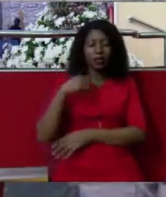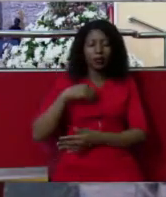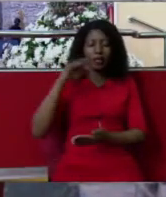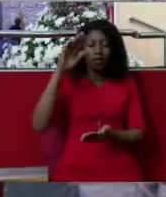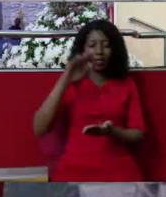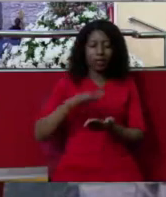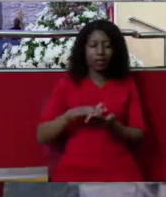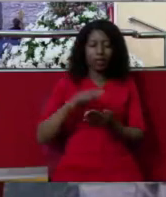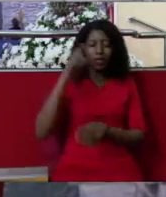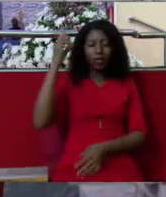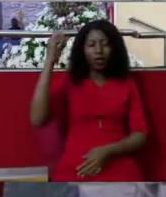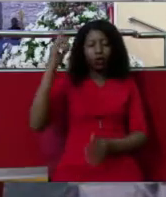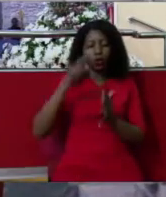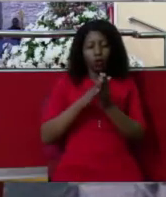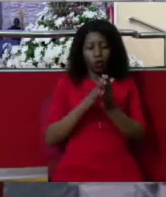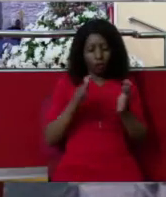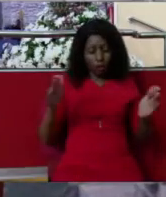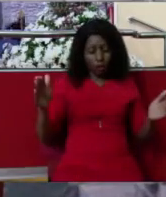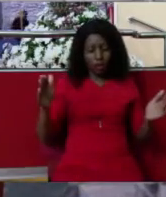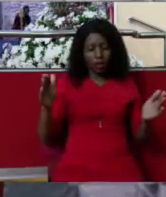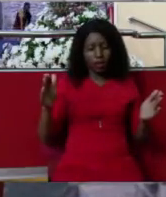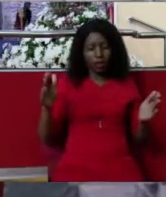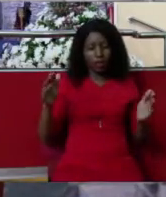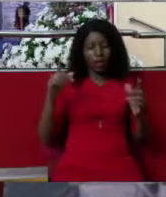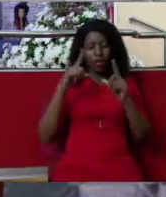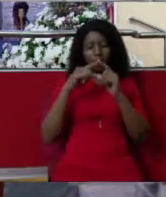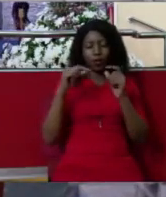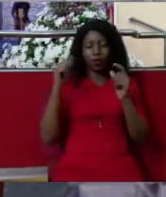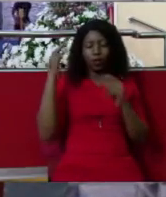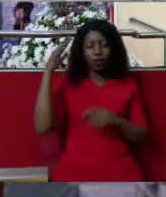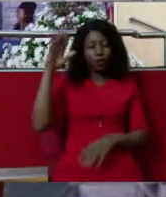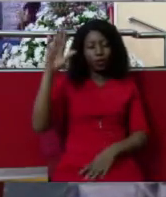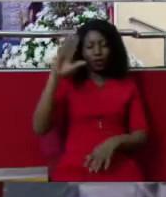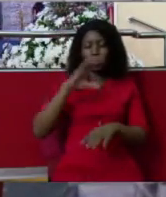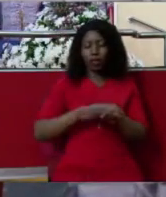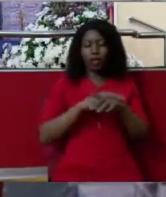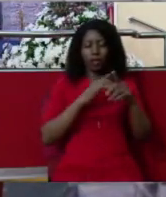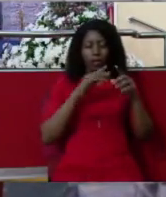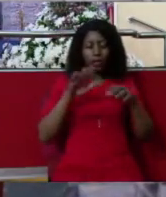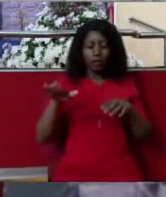increase, and that your word will find space in our hearts, O God,